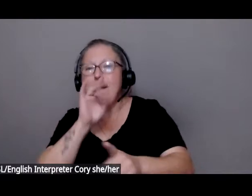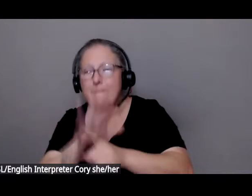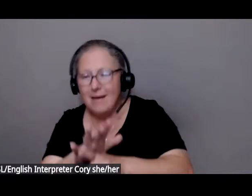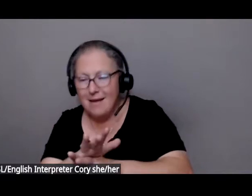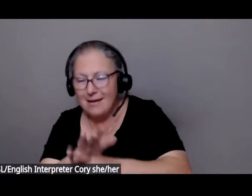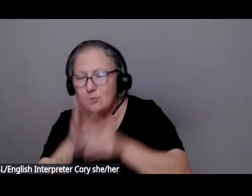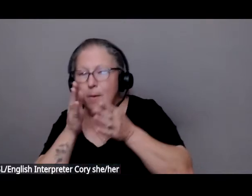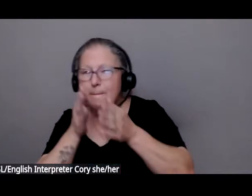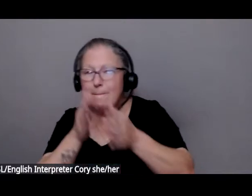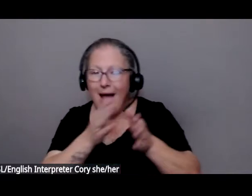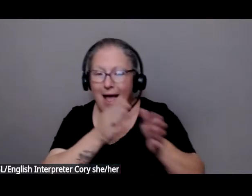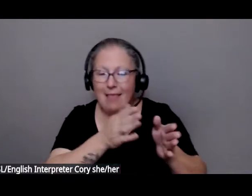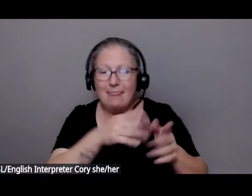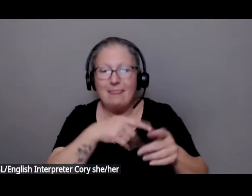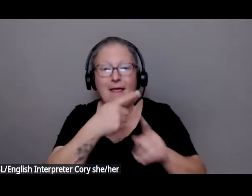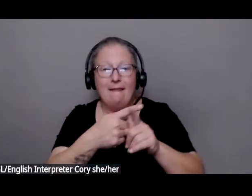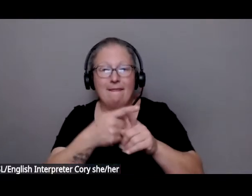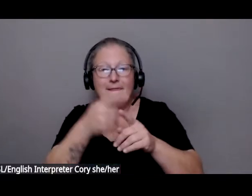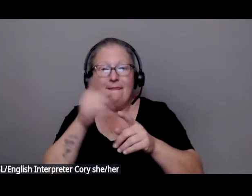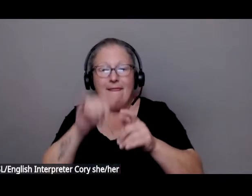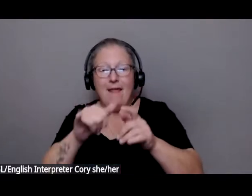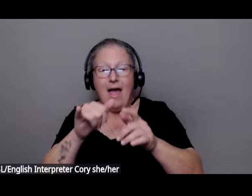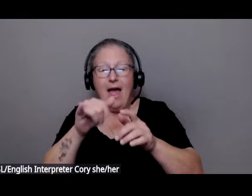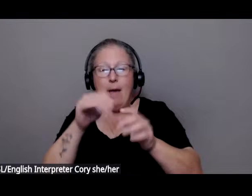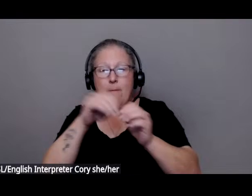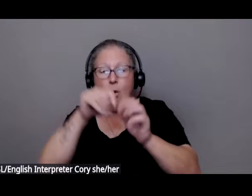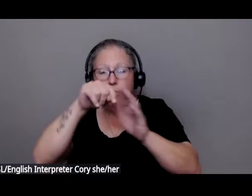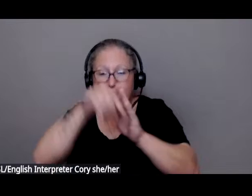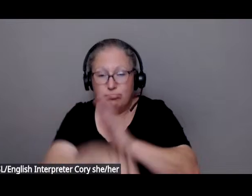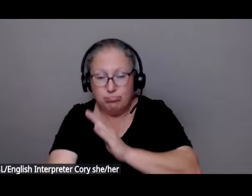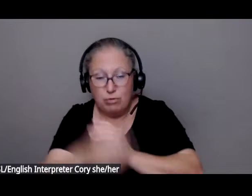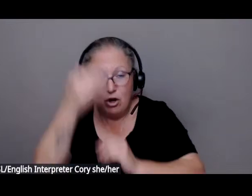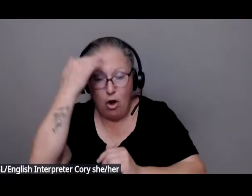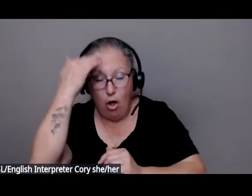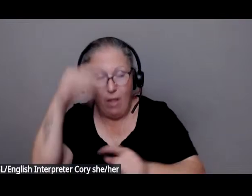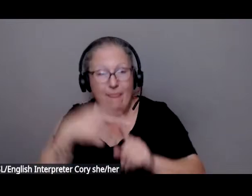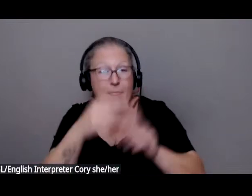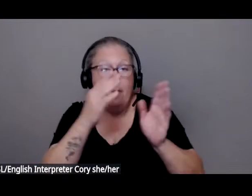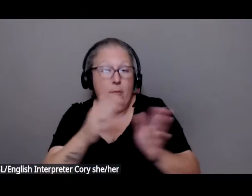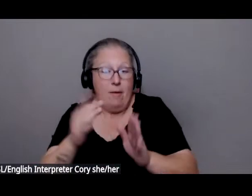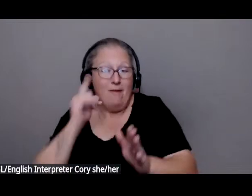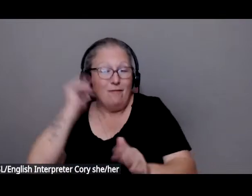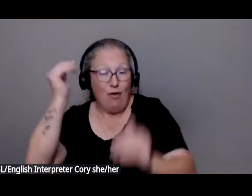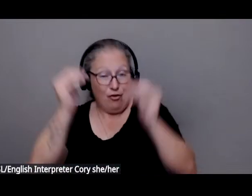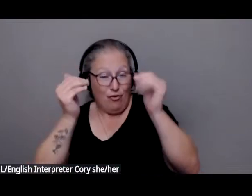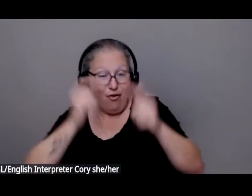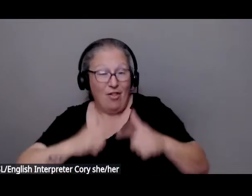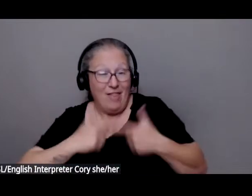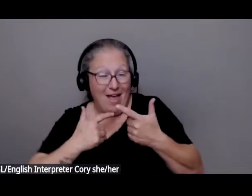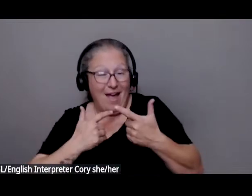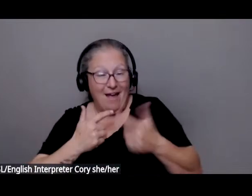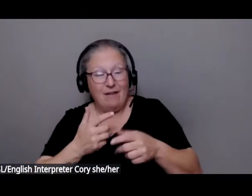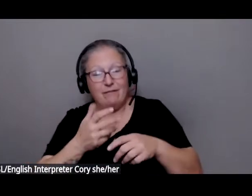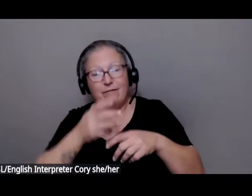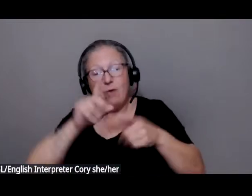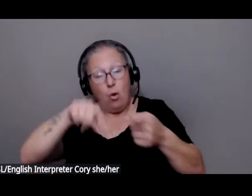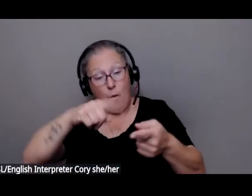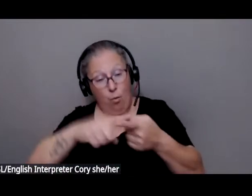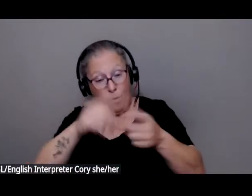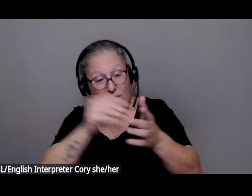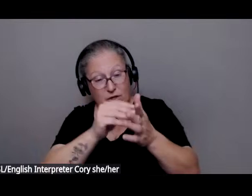pathway and get that depth of knowledge so that you're preparing for adult life. And when